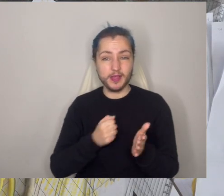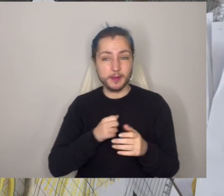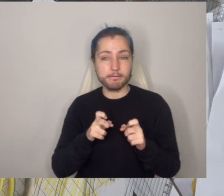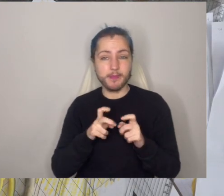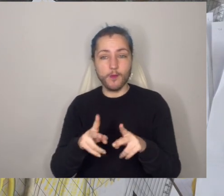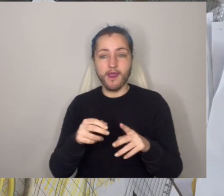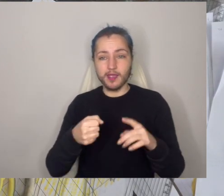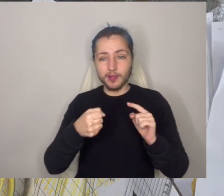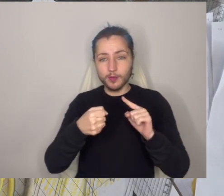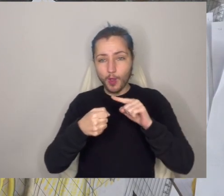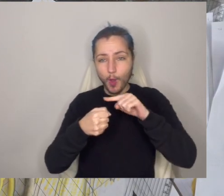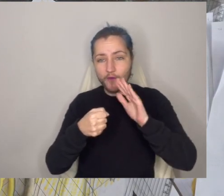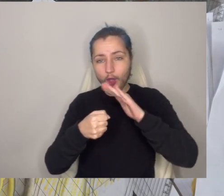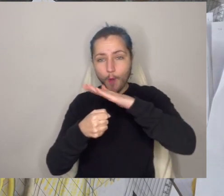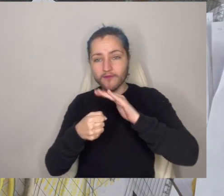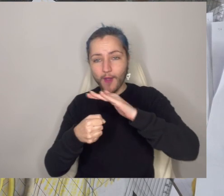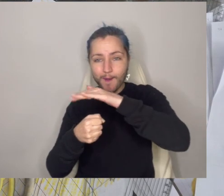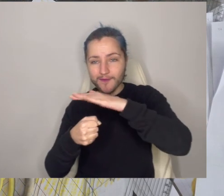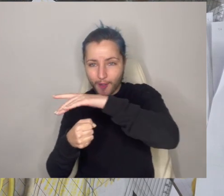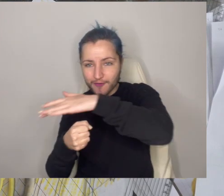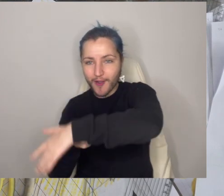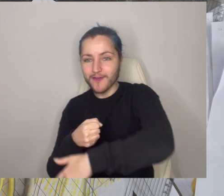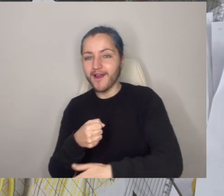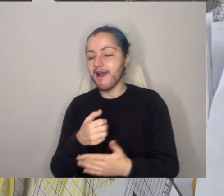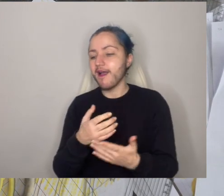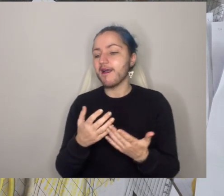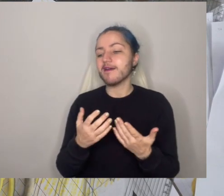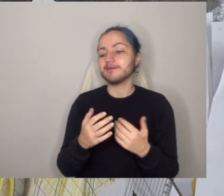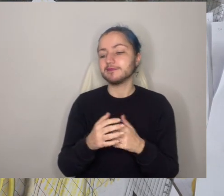to stick it onto those